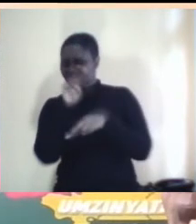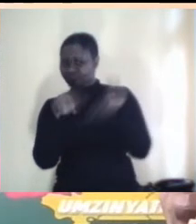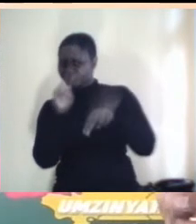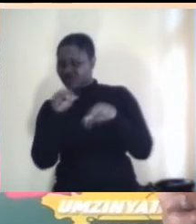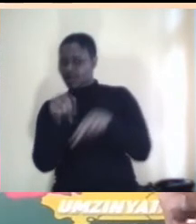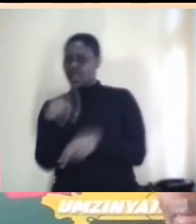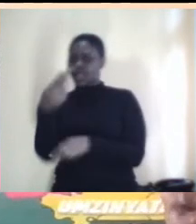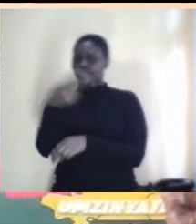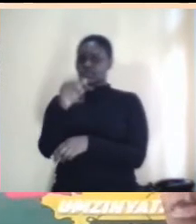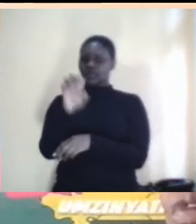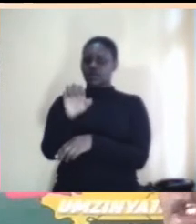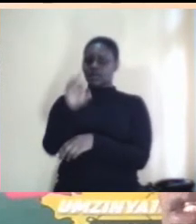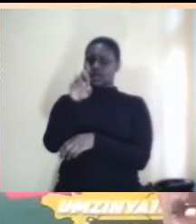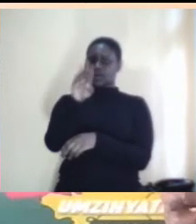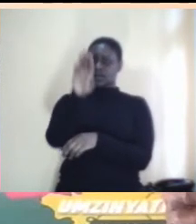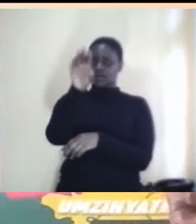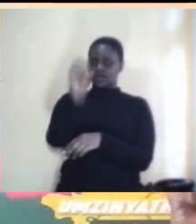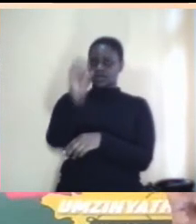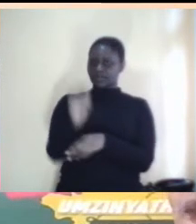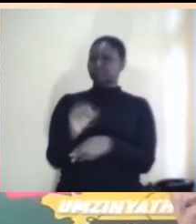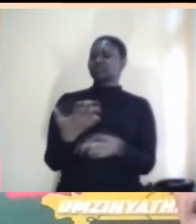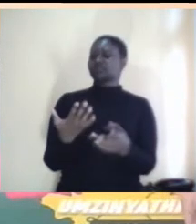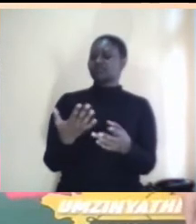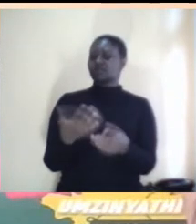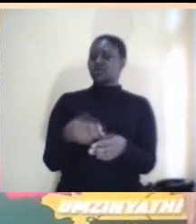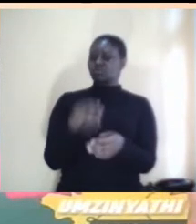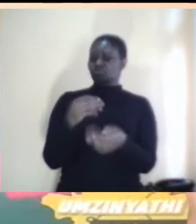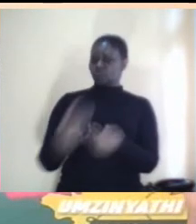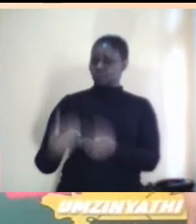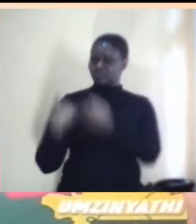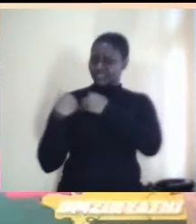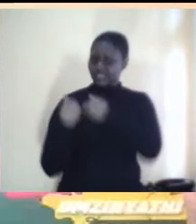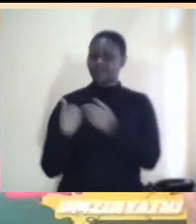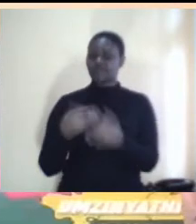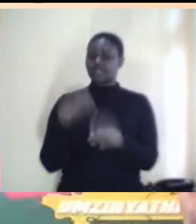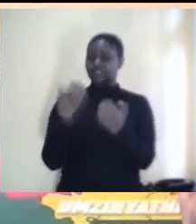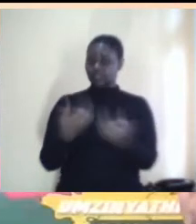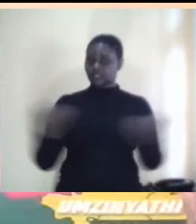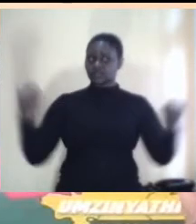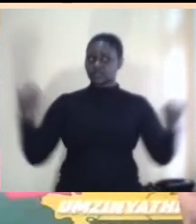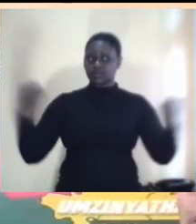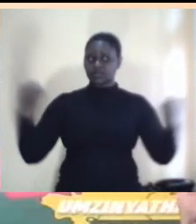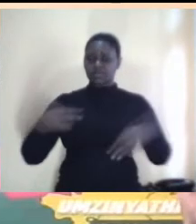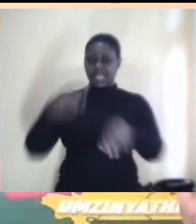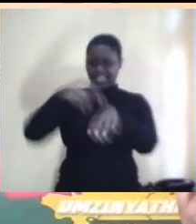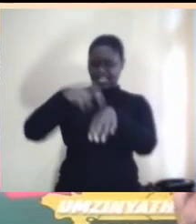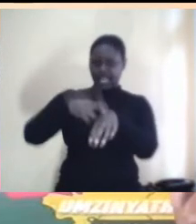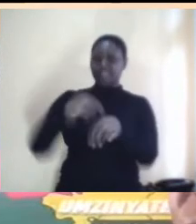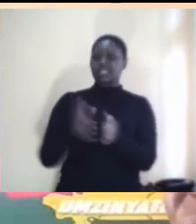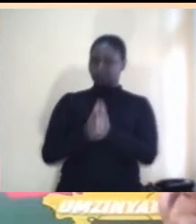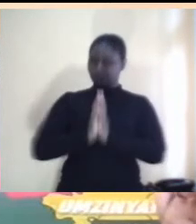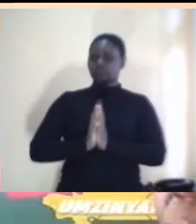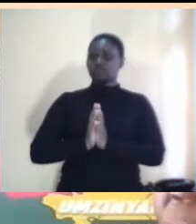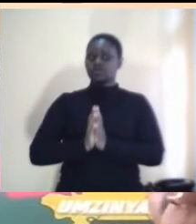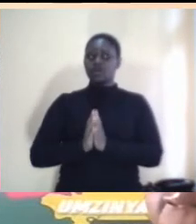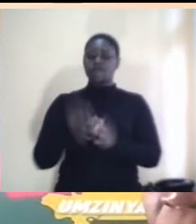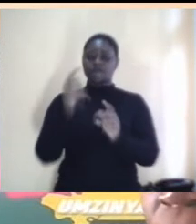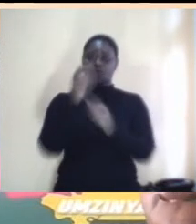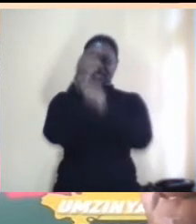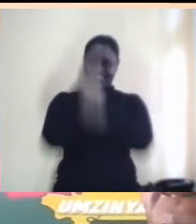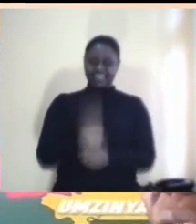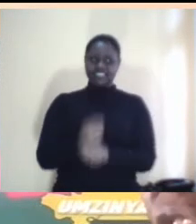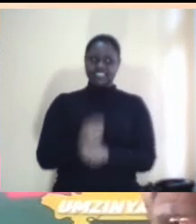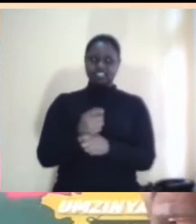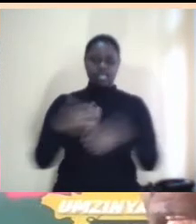that are around about to vanish, and also to serve as a resource for those that are required by traditional